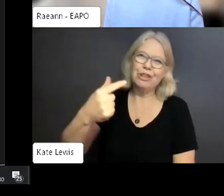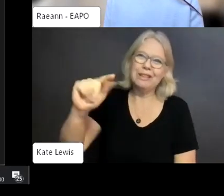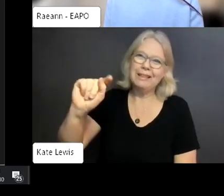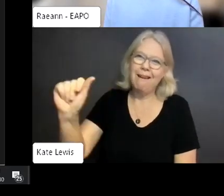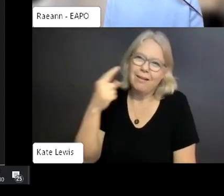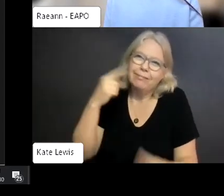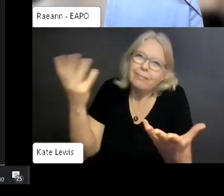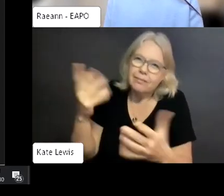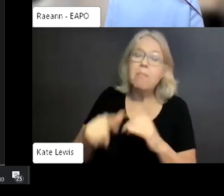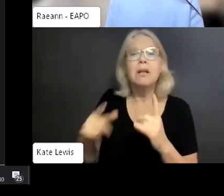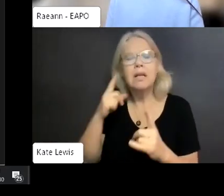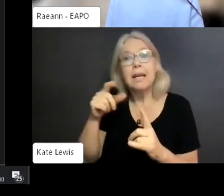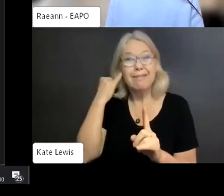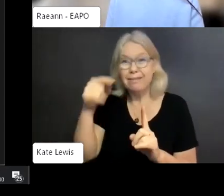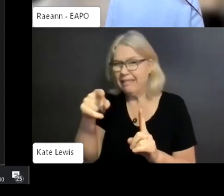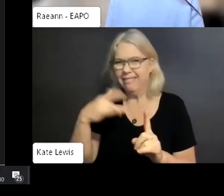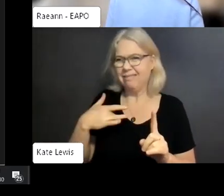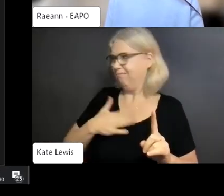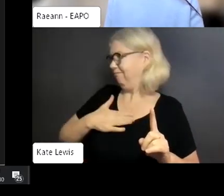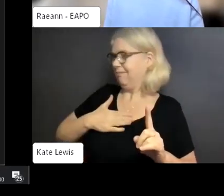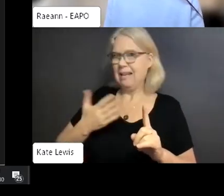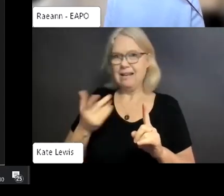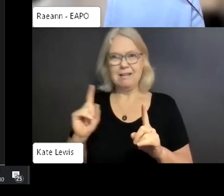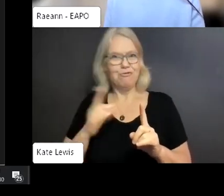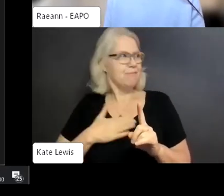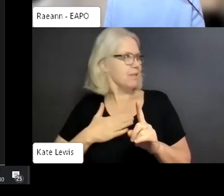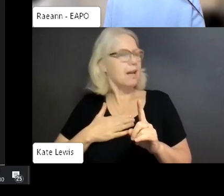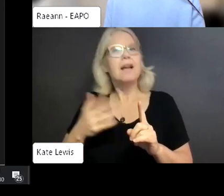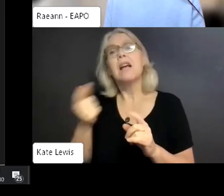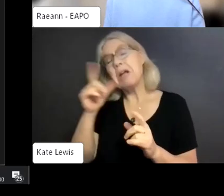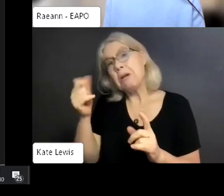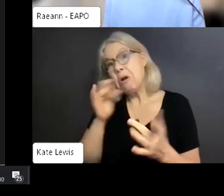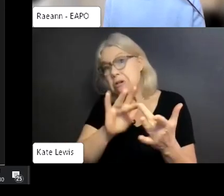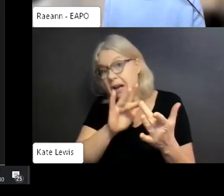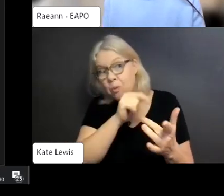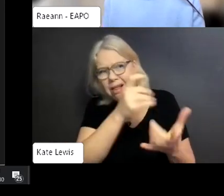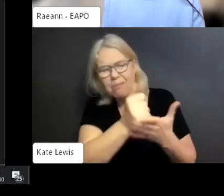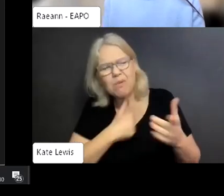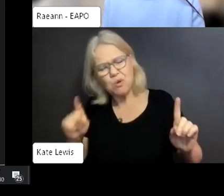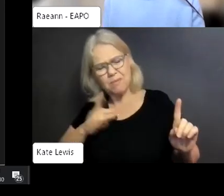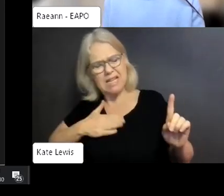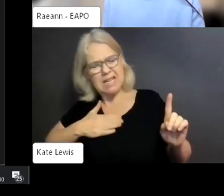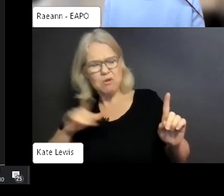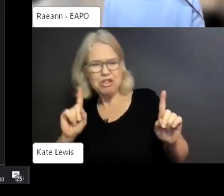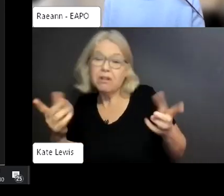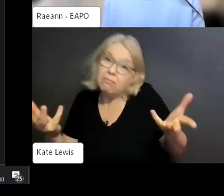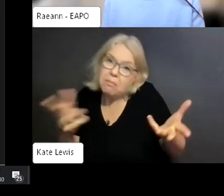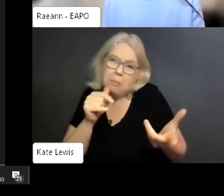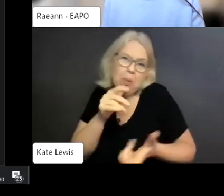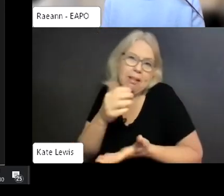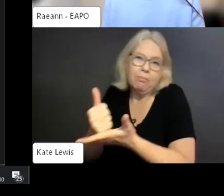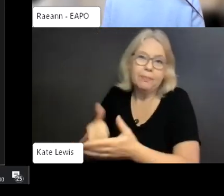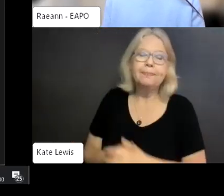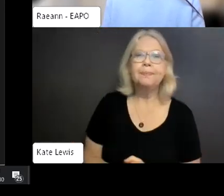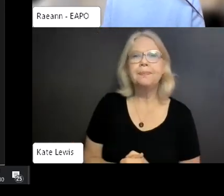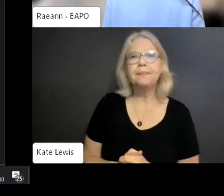find some resources if you're looking for those as well, depending on where you reside. Someone was just asking, can you repeat the information on the guide on